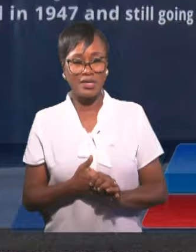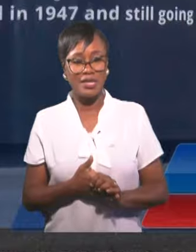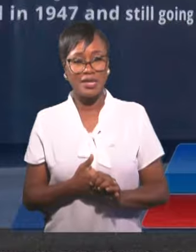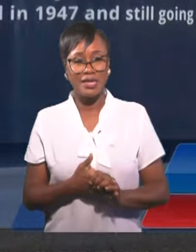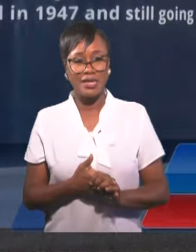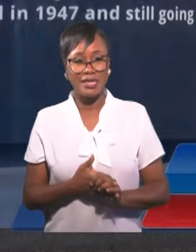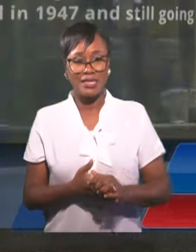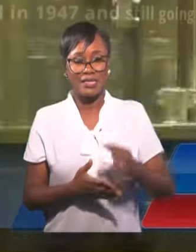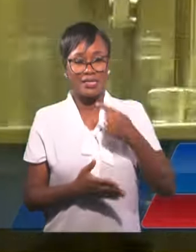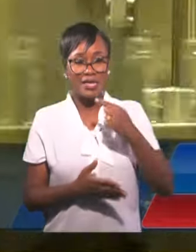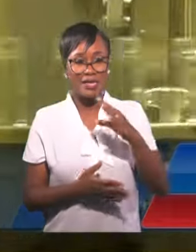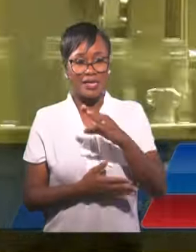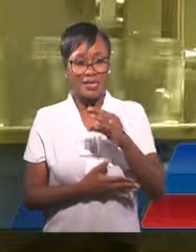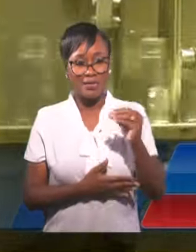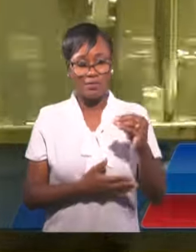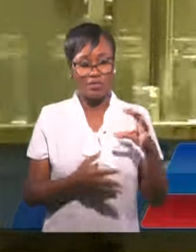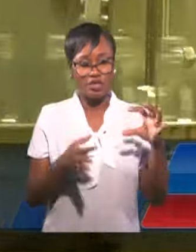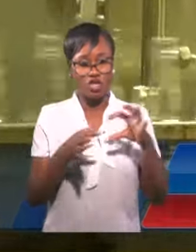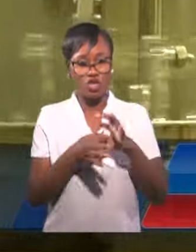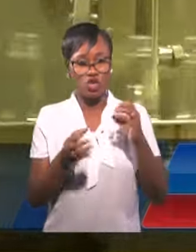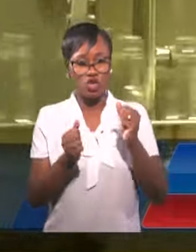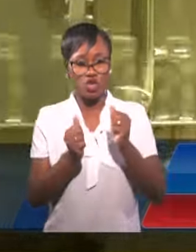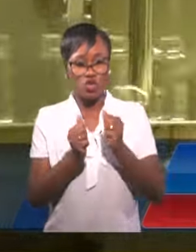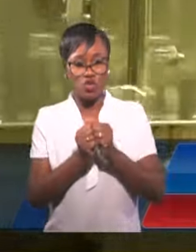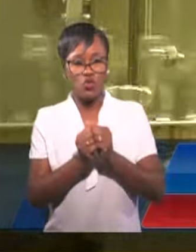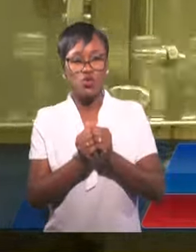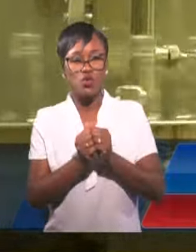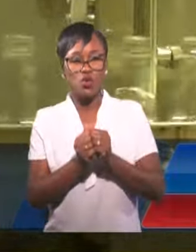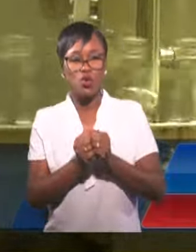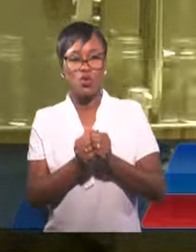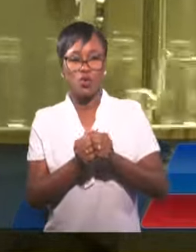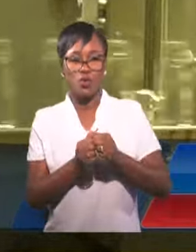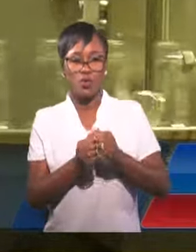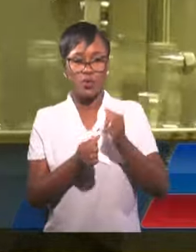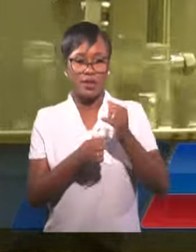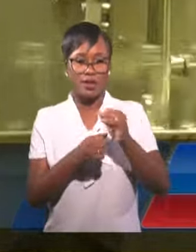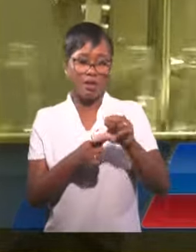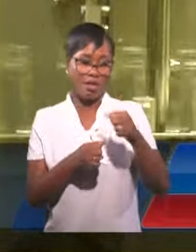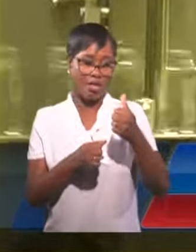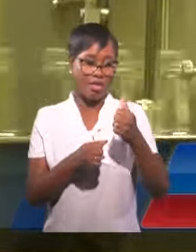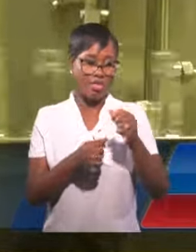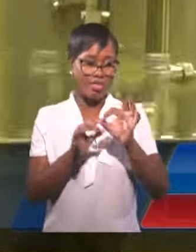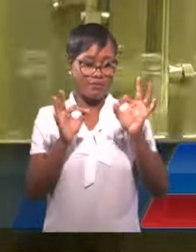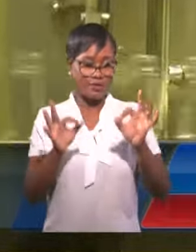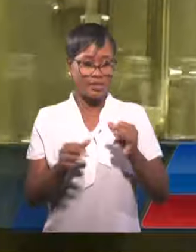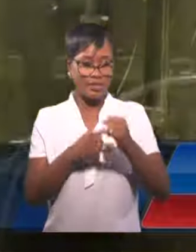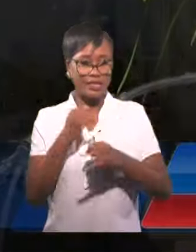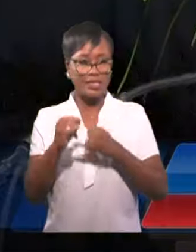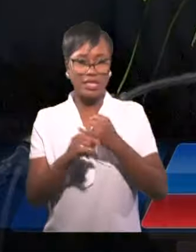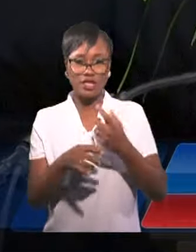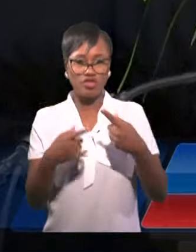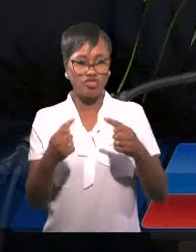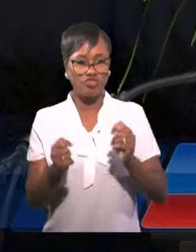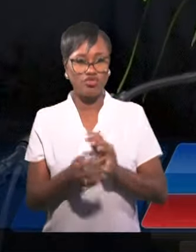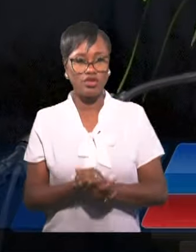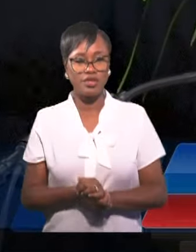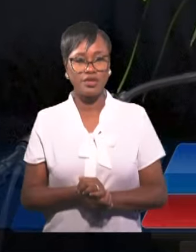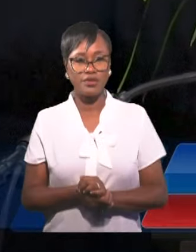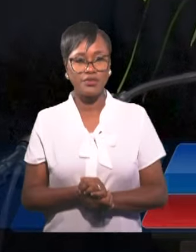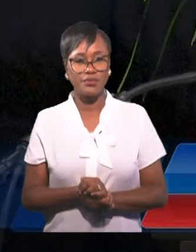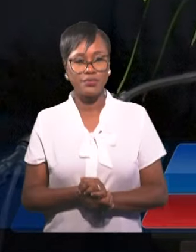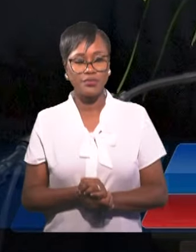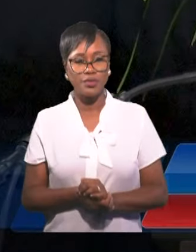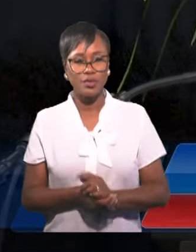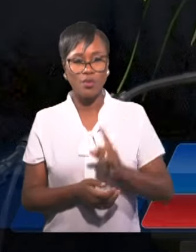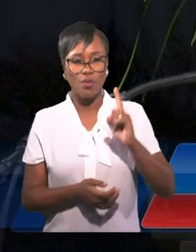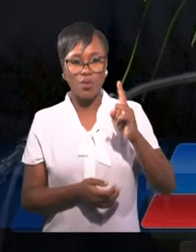Hall, said the company's partnership with Globus to locally manufacture its beer in India has been tried and tested. One of the ones that